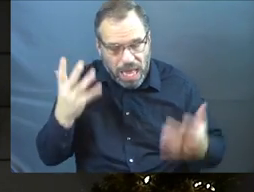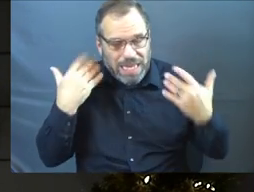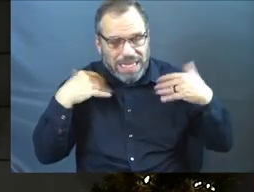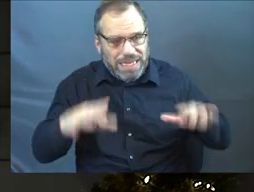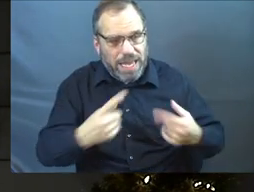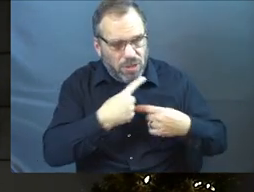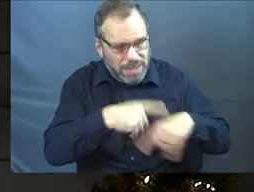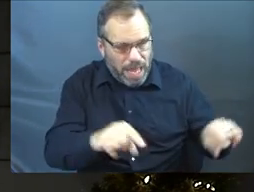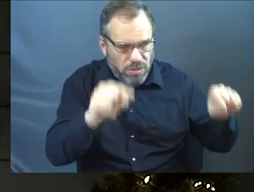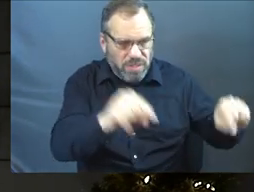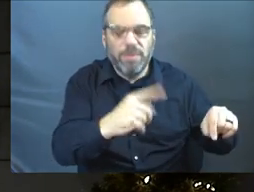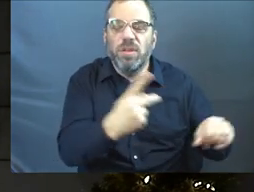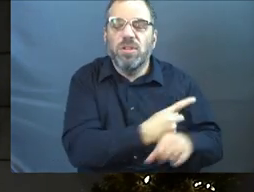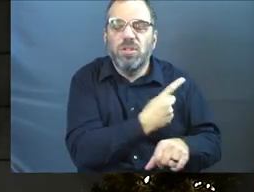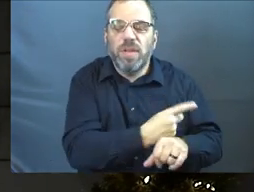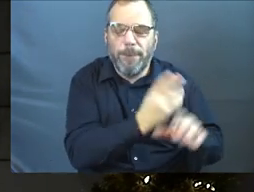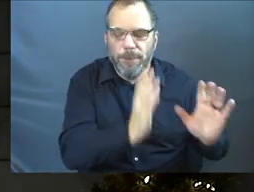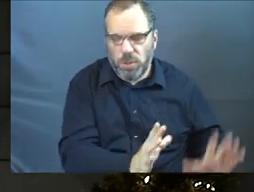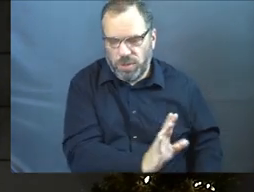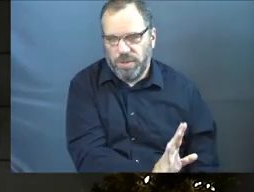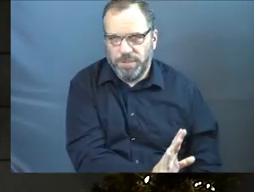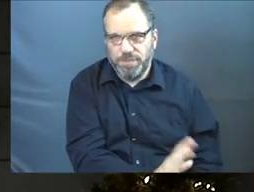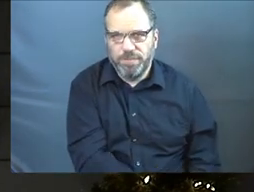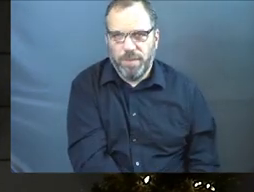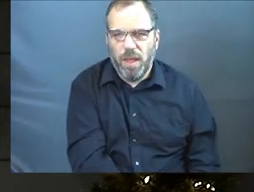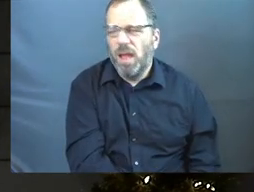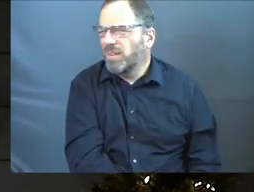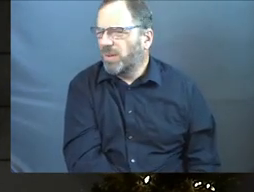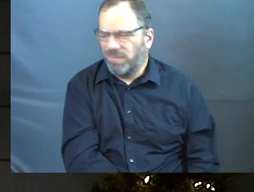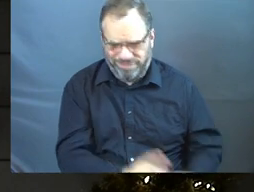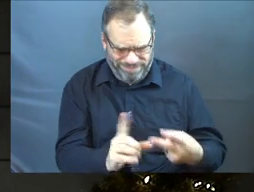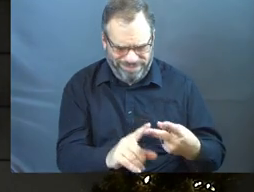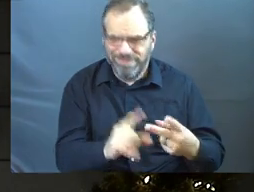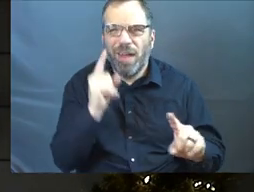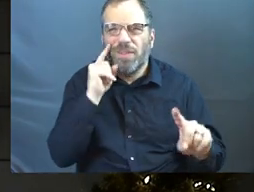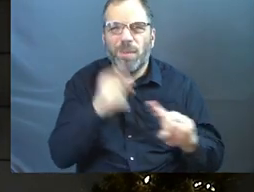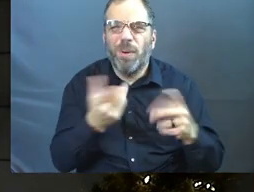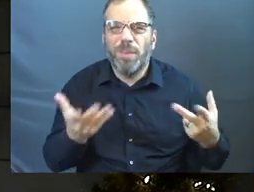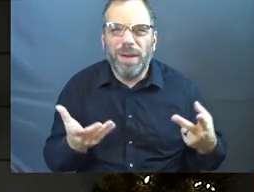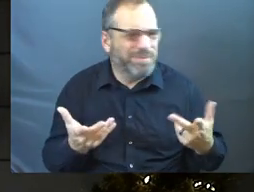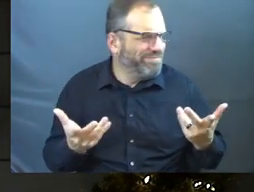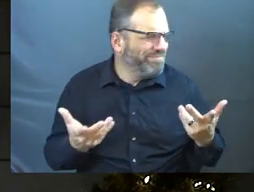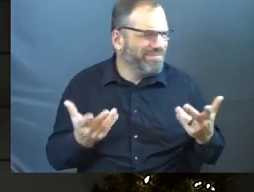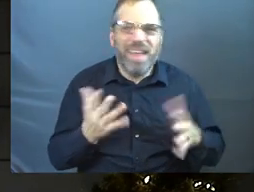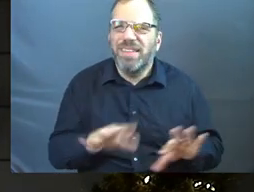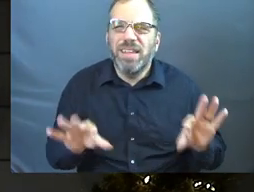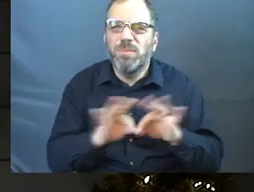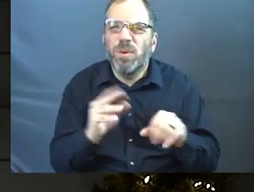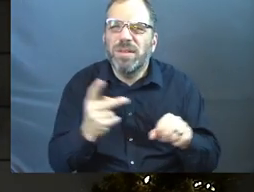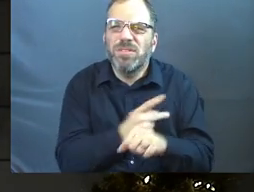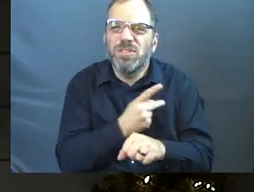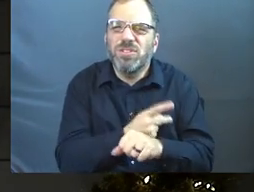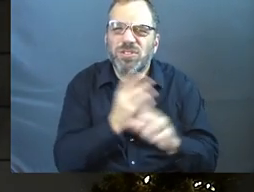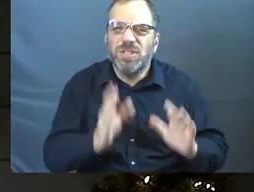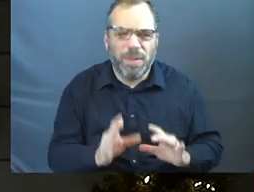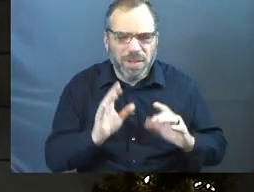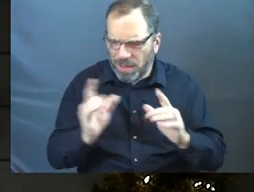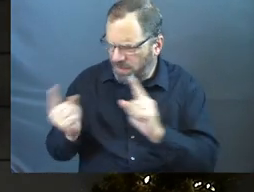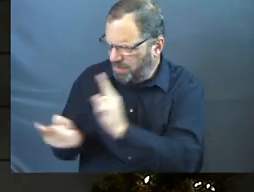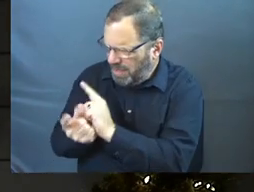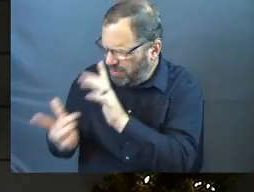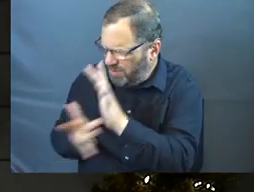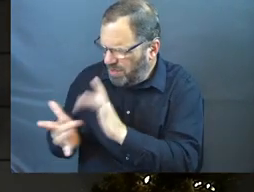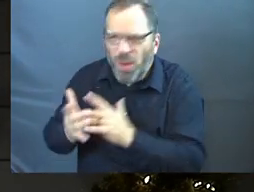the angels had told them. So what's the point here? what's the significance of these shepherds and them going to see